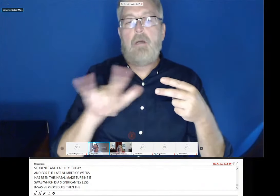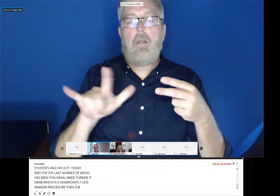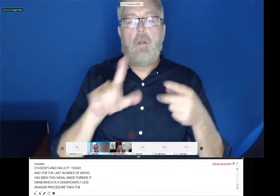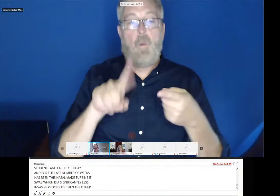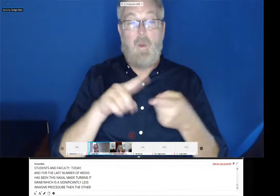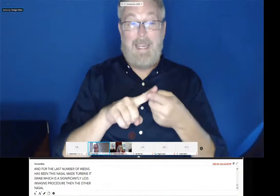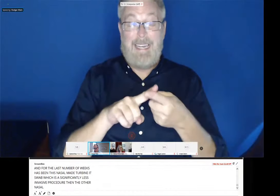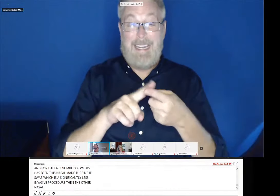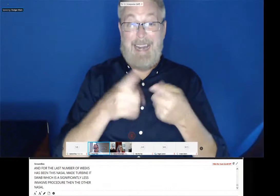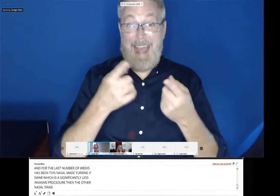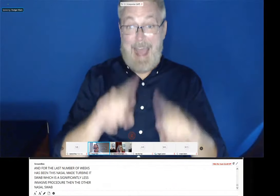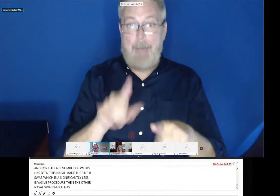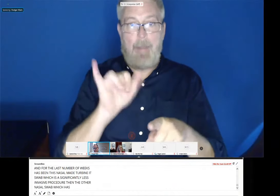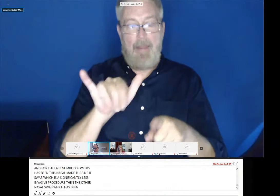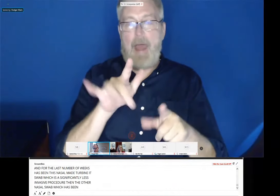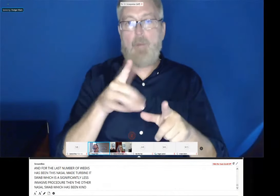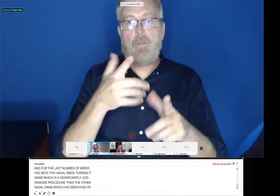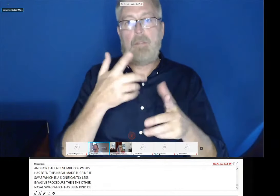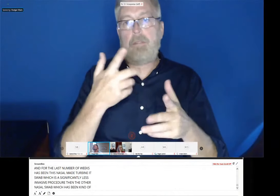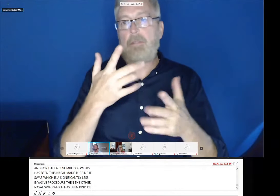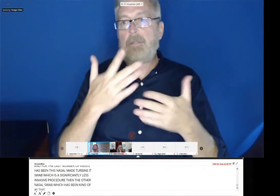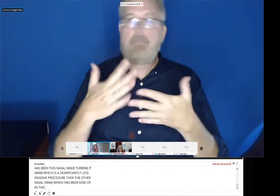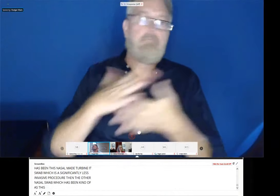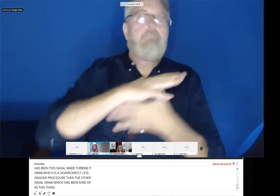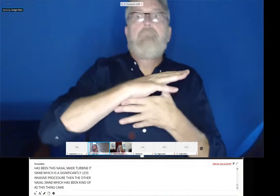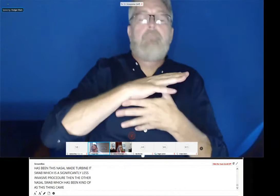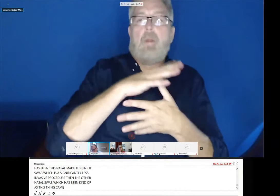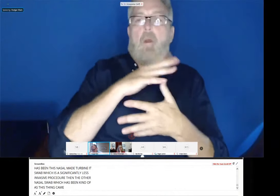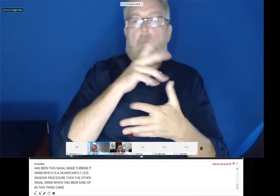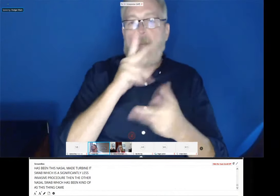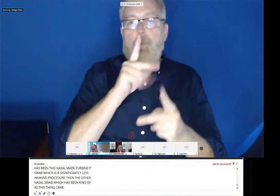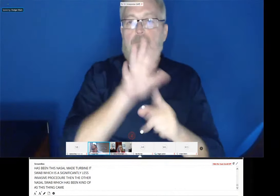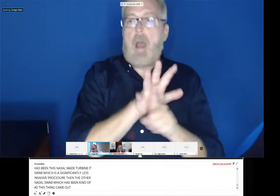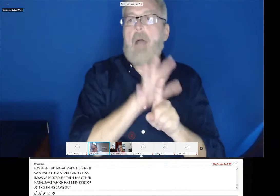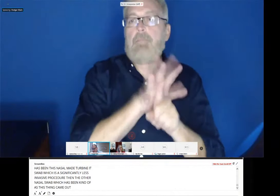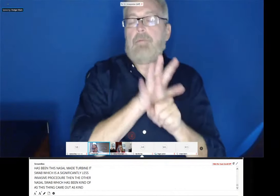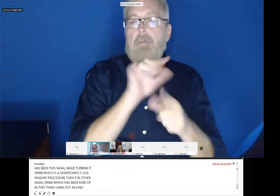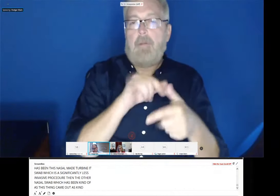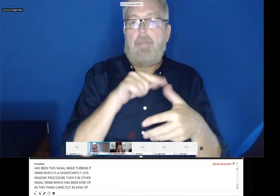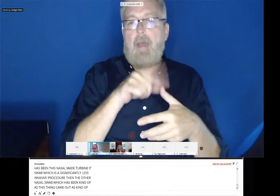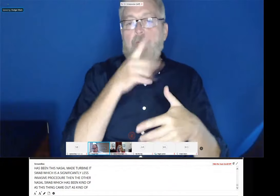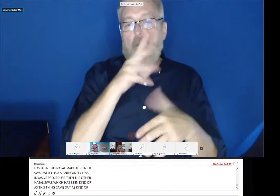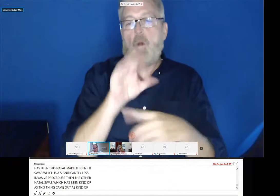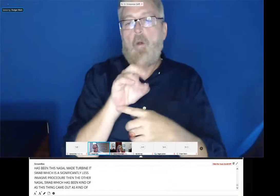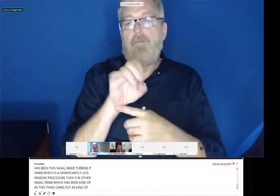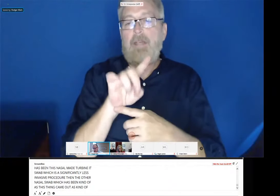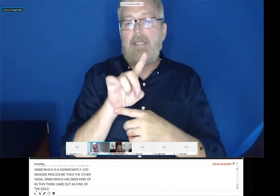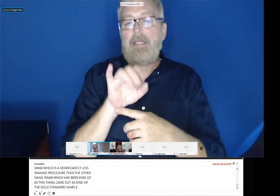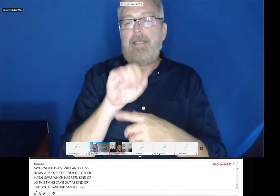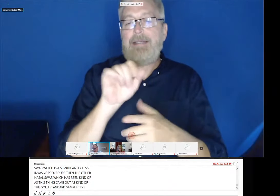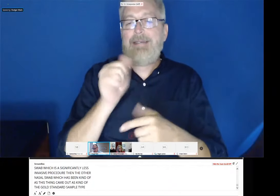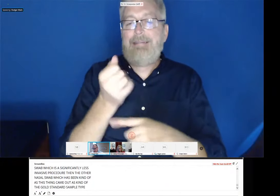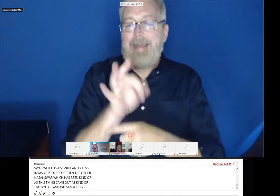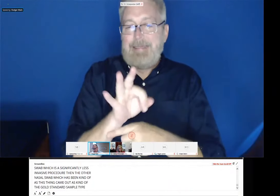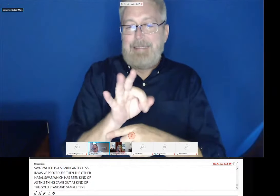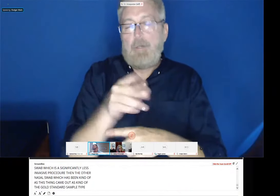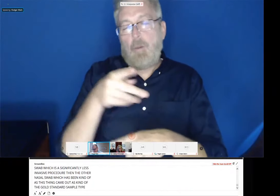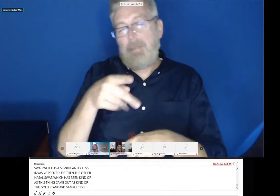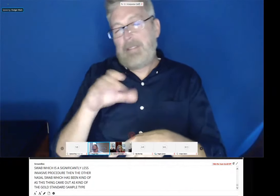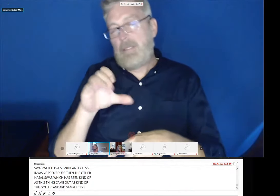thing came out, as kind of the gold standard sample type for COVID-19 PCR